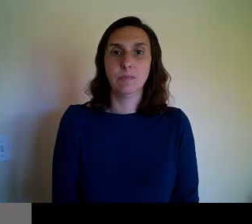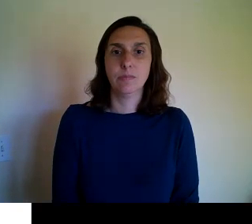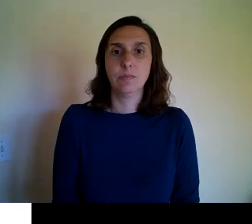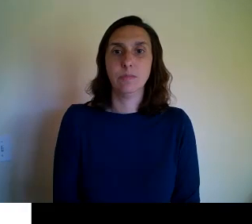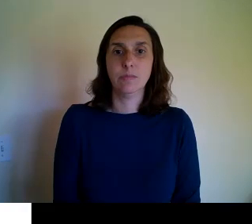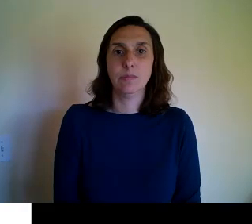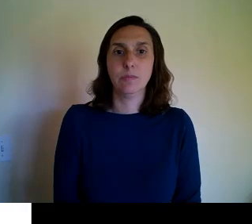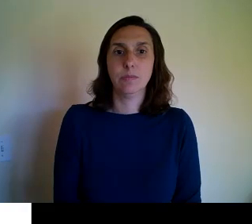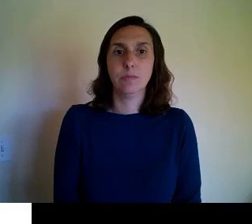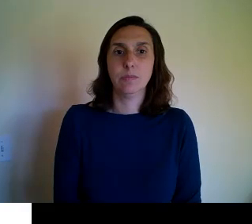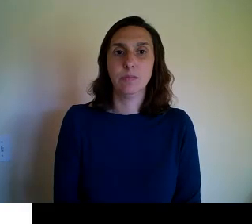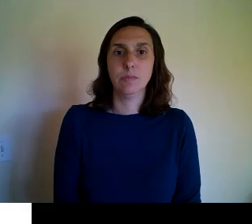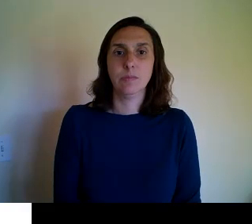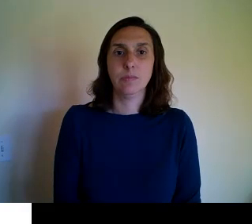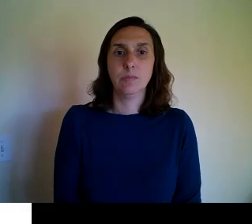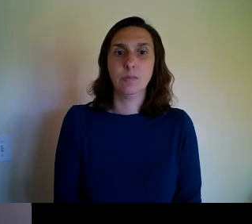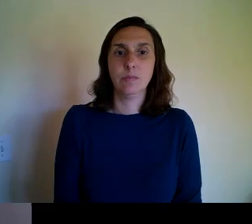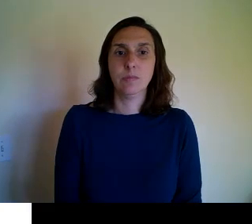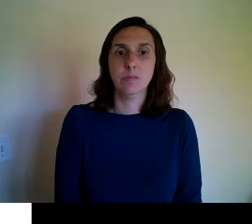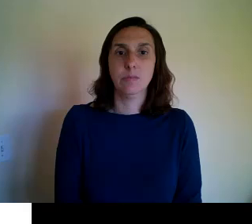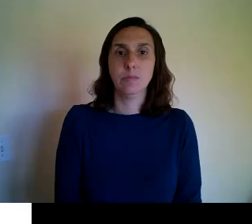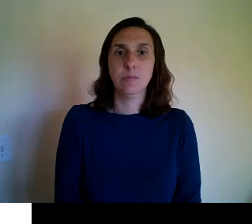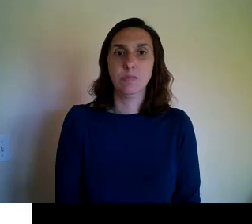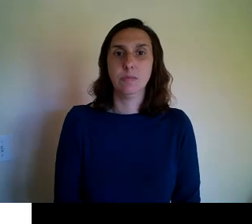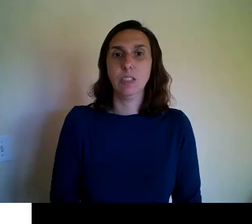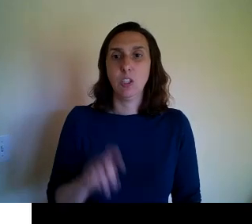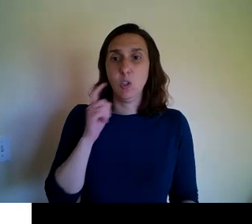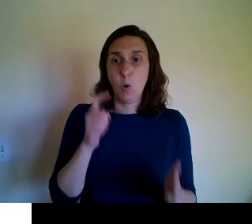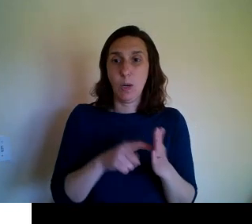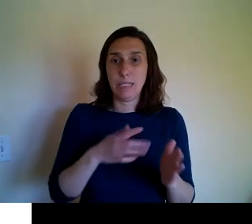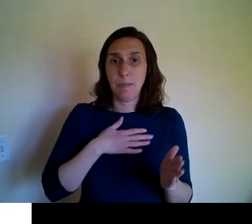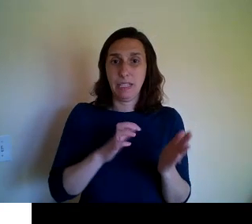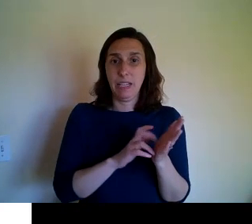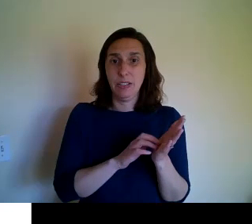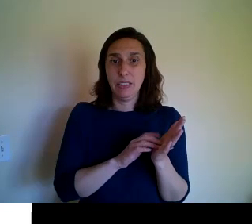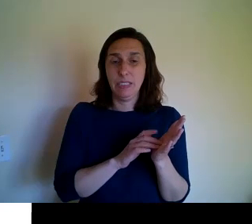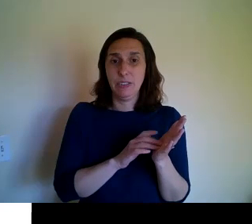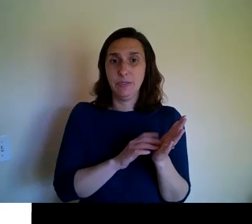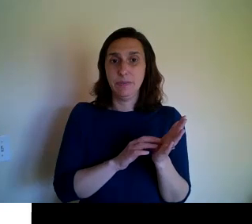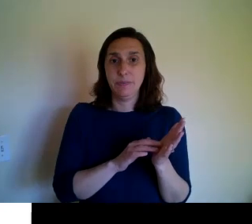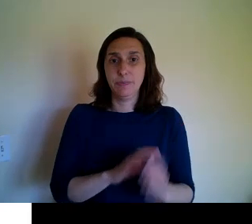You'll notice here, right, on the calculator, let's see if I can get this.